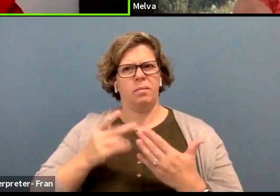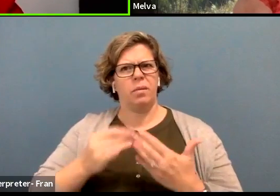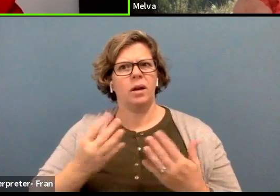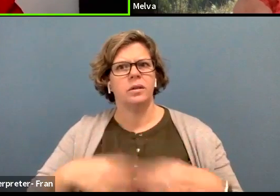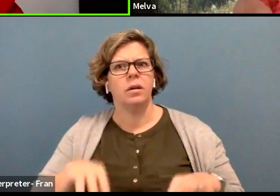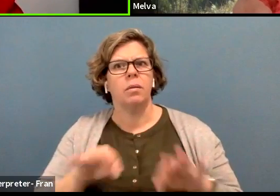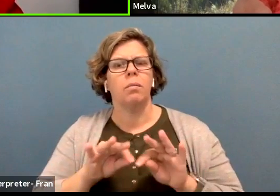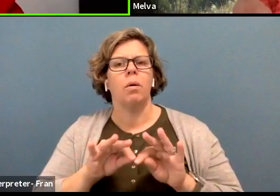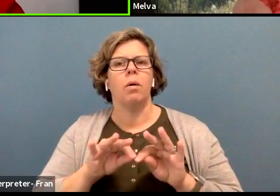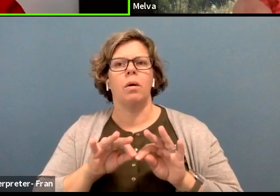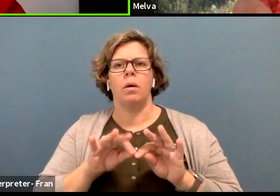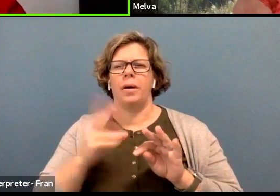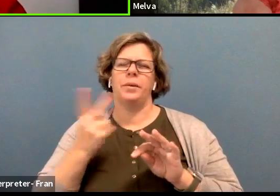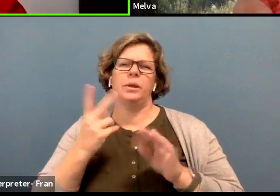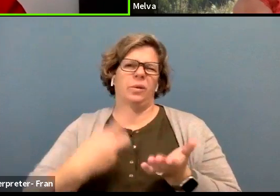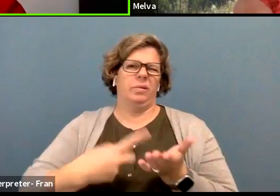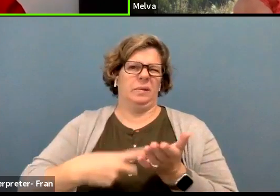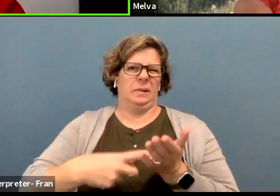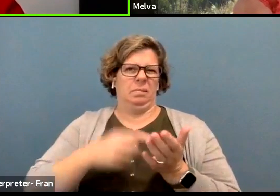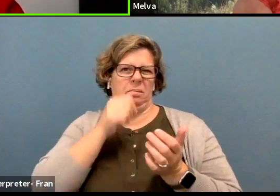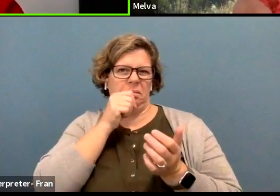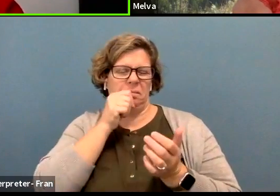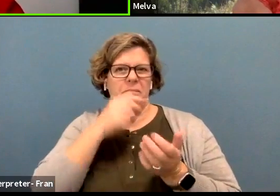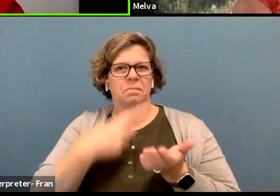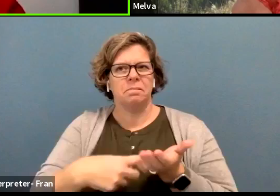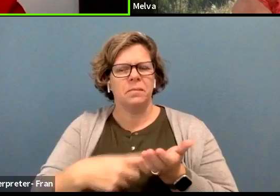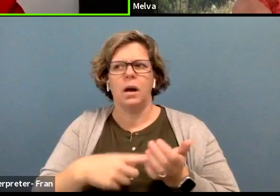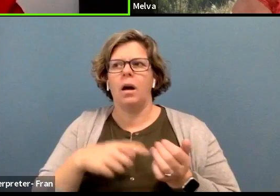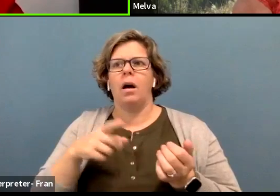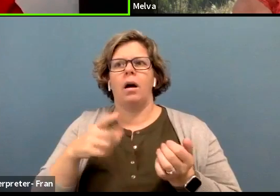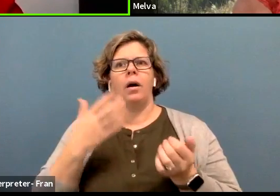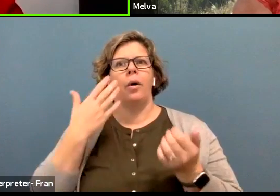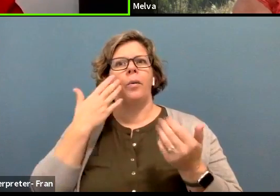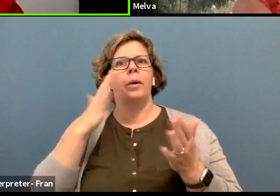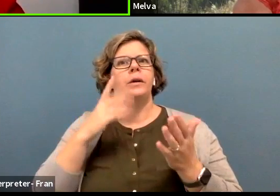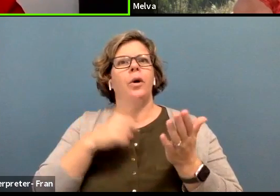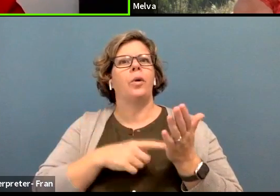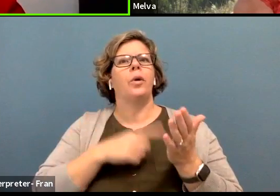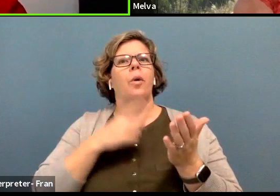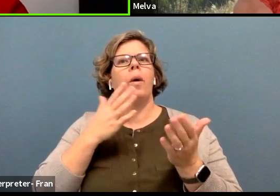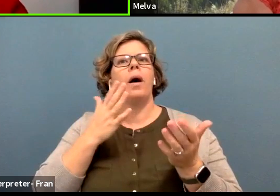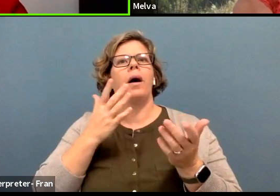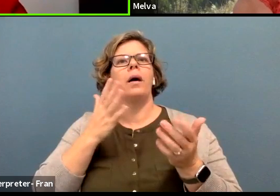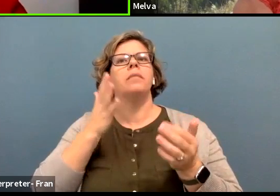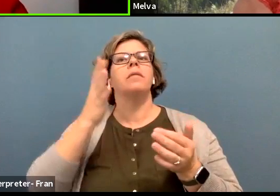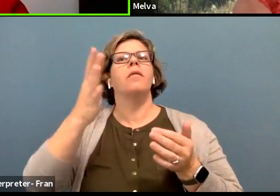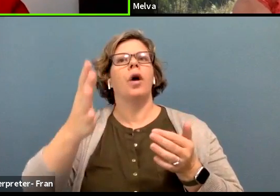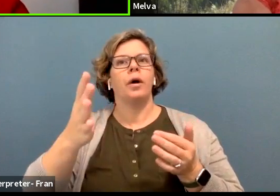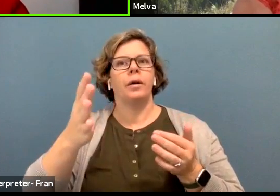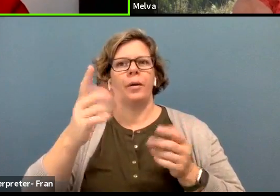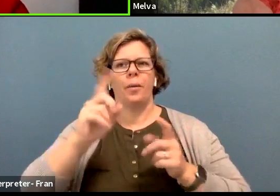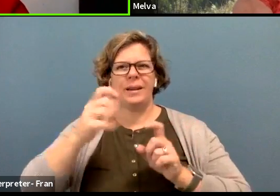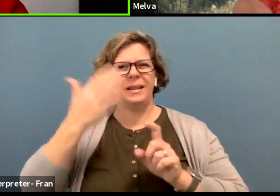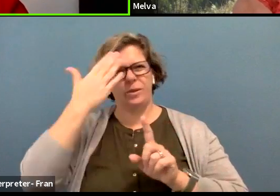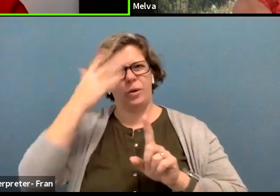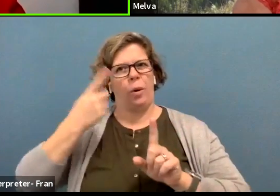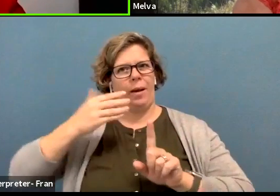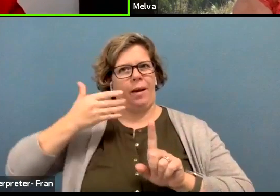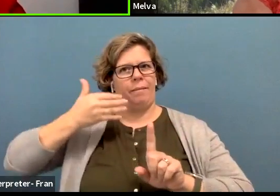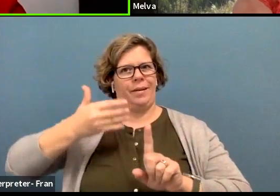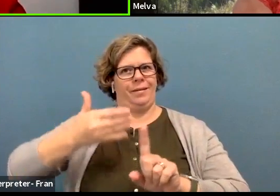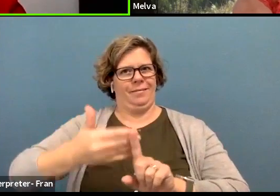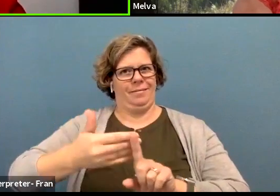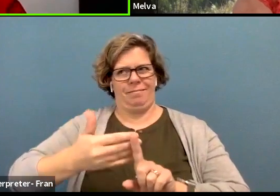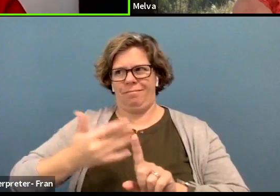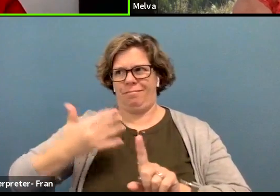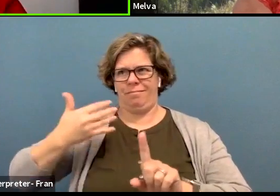you when we were visiting before, we can't know where we're going unless we know where we've been. So do you